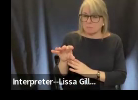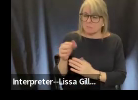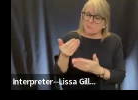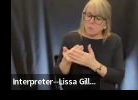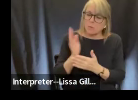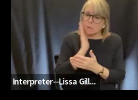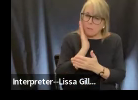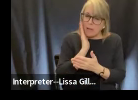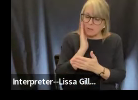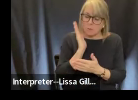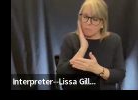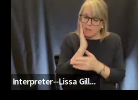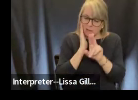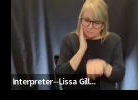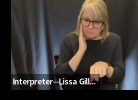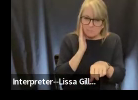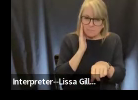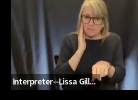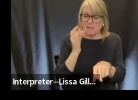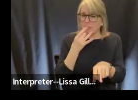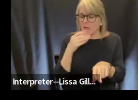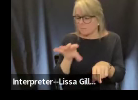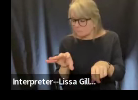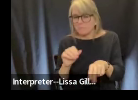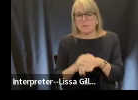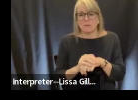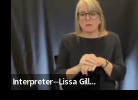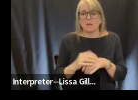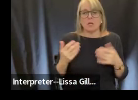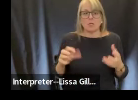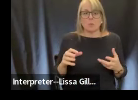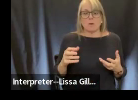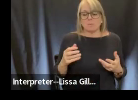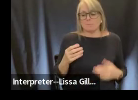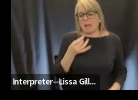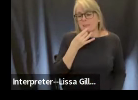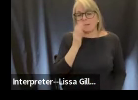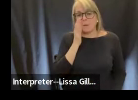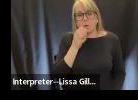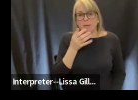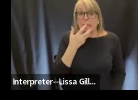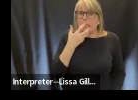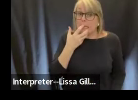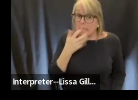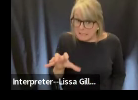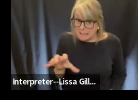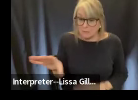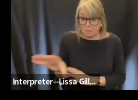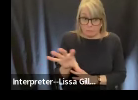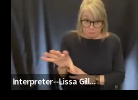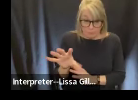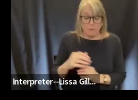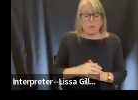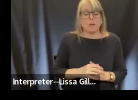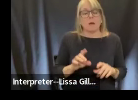near any kind of, lights that do put off any kind of heat, because again, you're creating a heating hazard there, overheating hazard there.